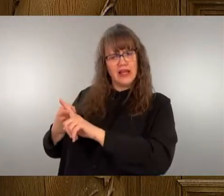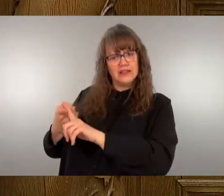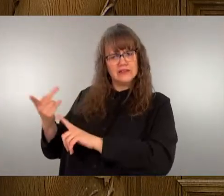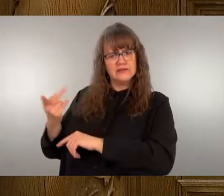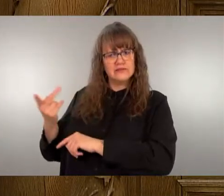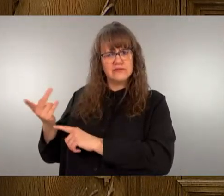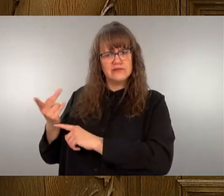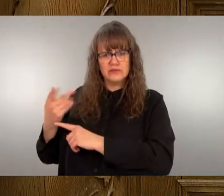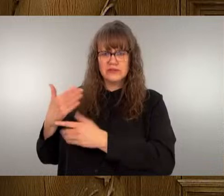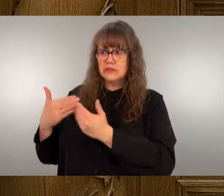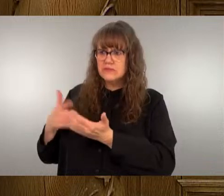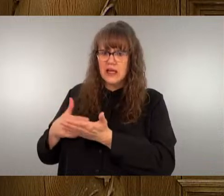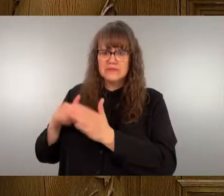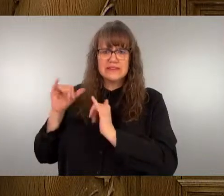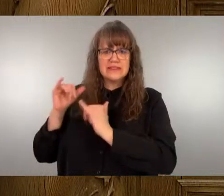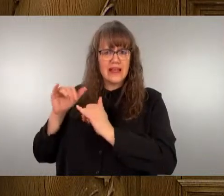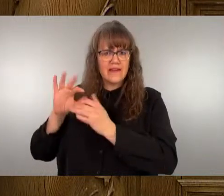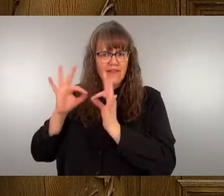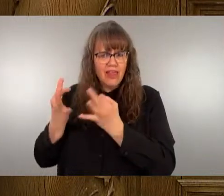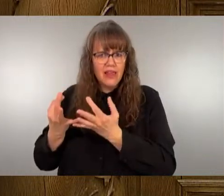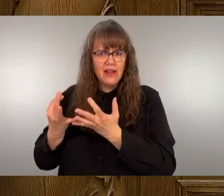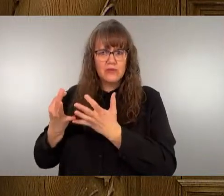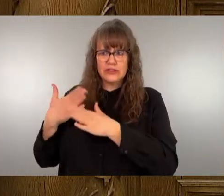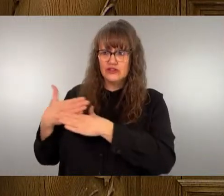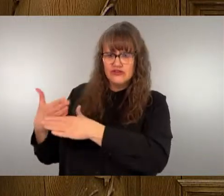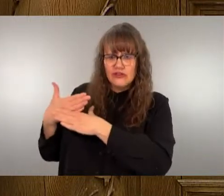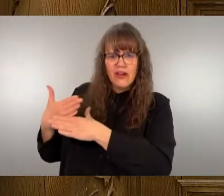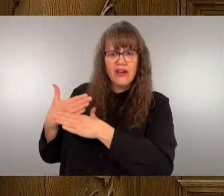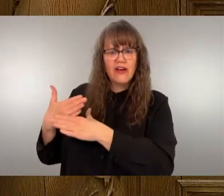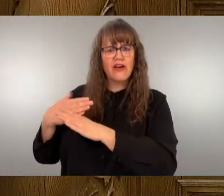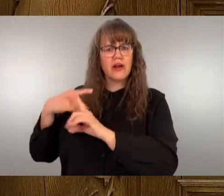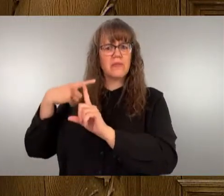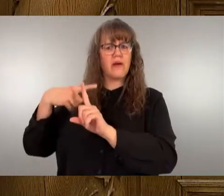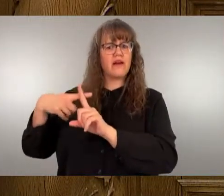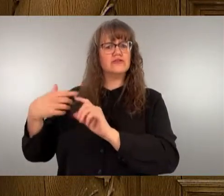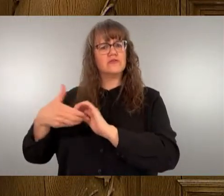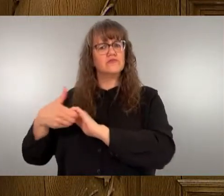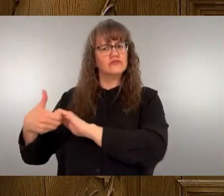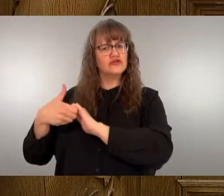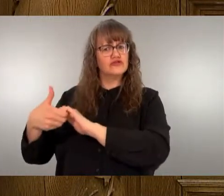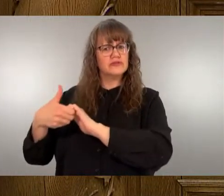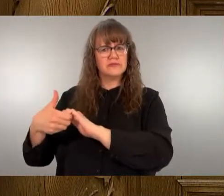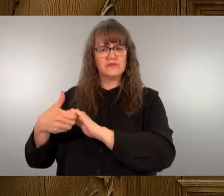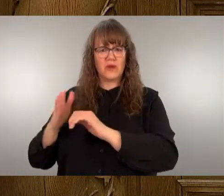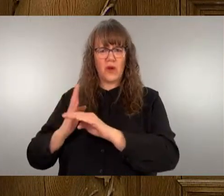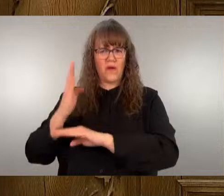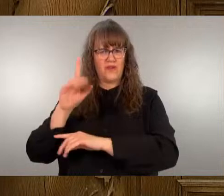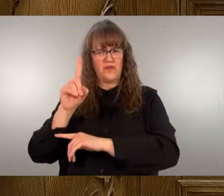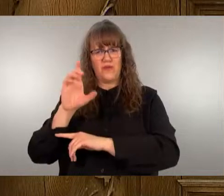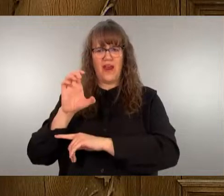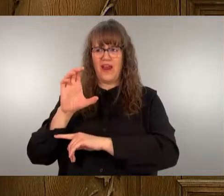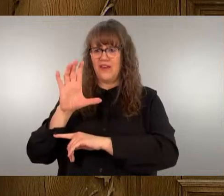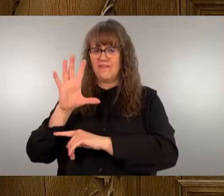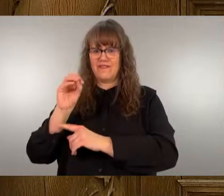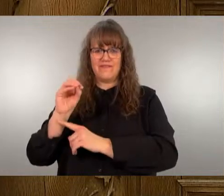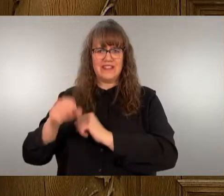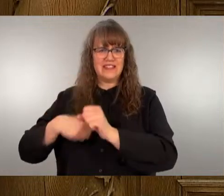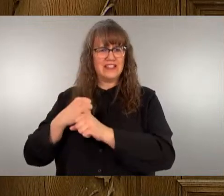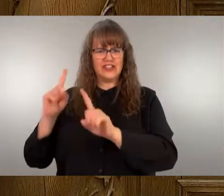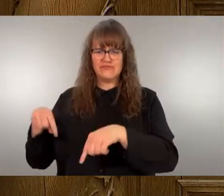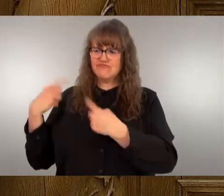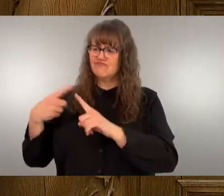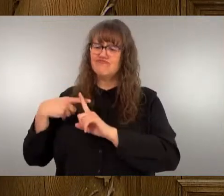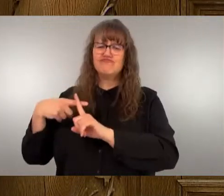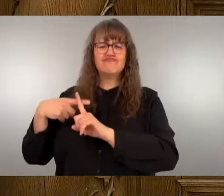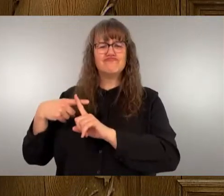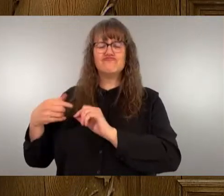partnership that has benefited both countries for more than 150 years. Ours is a bond forged in battle. We stormed